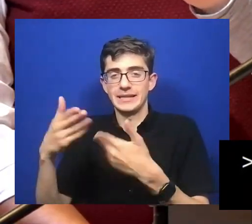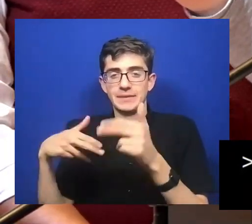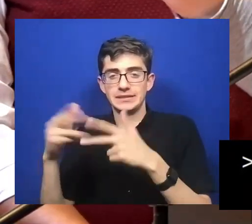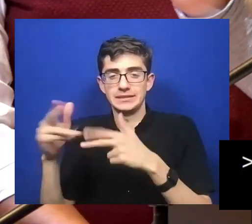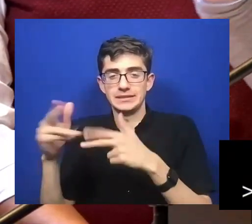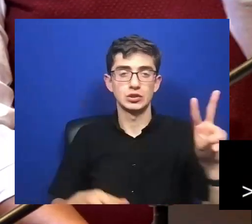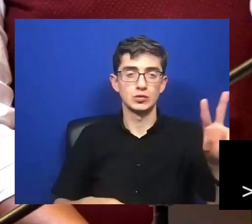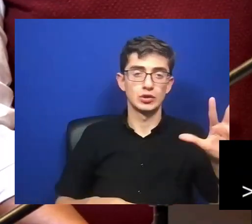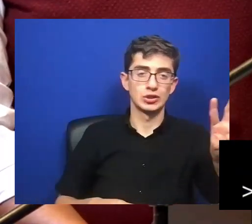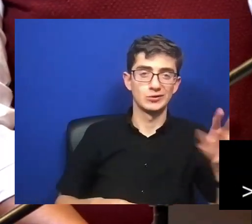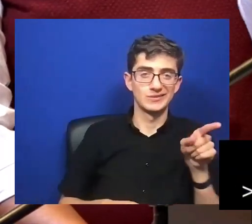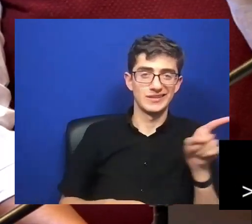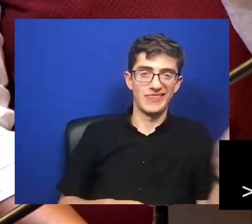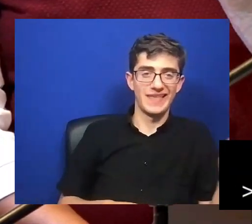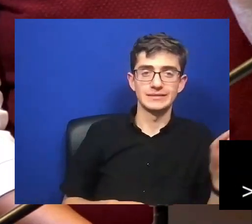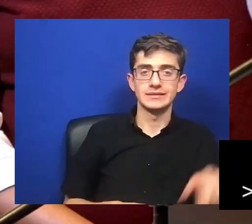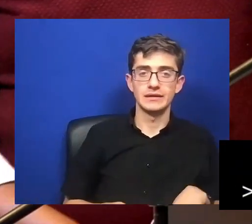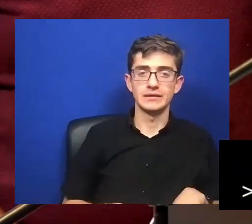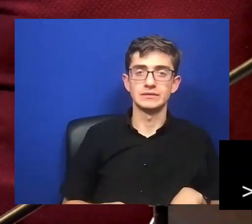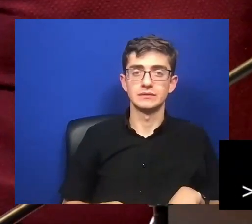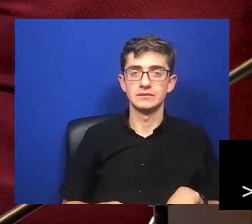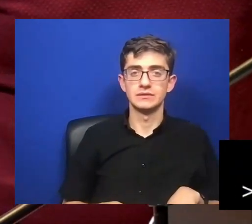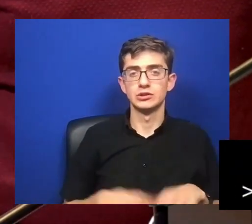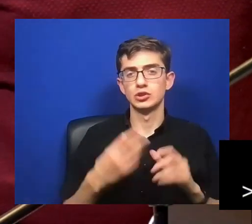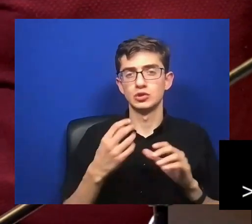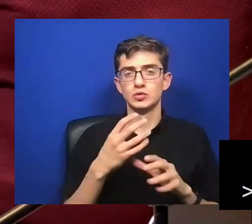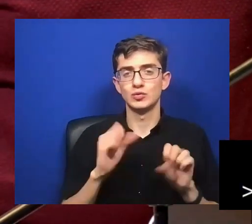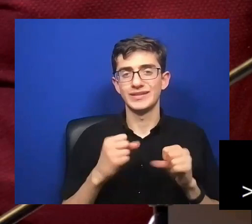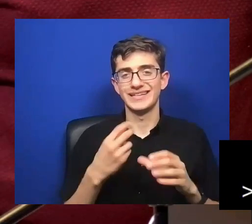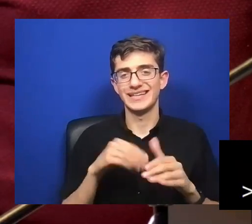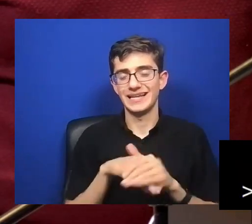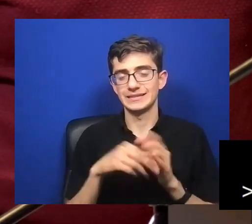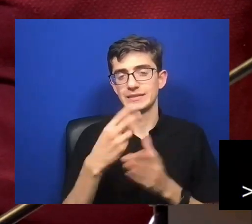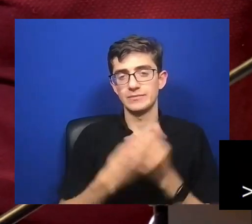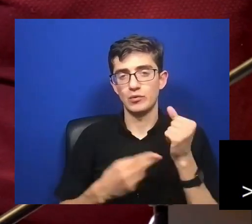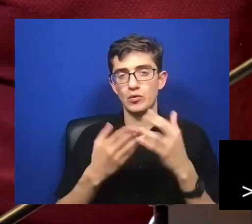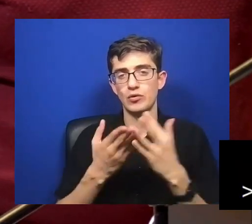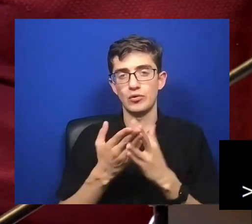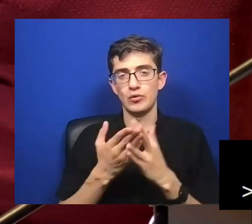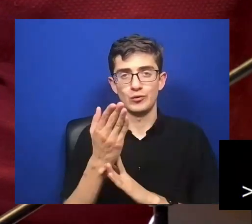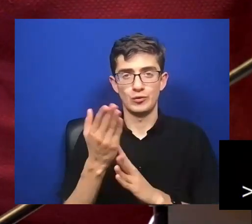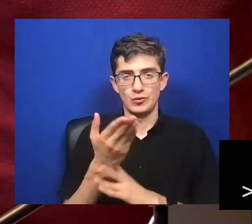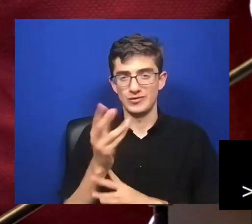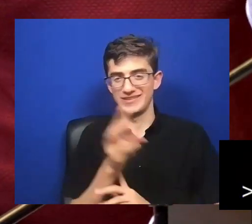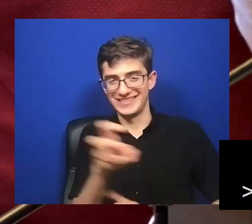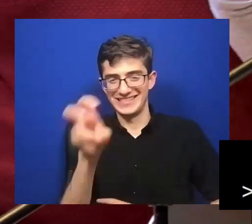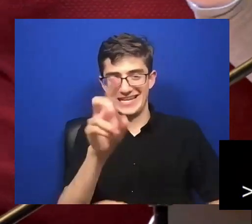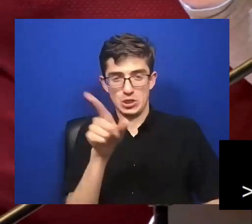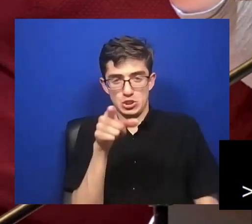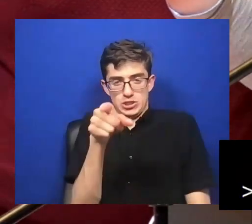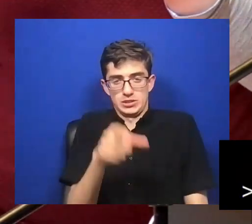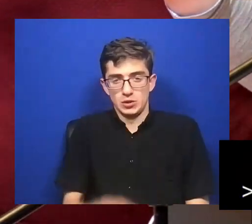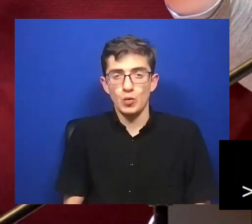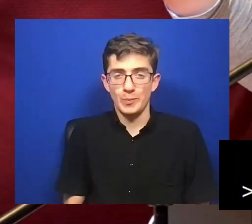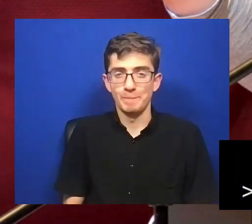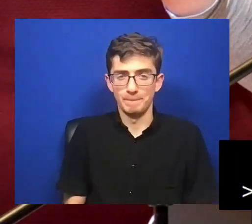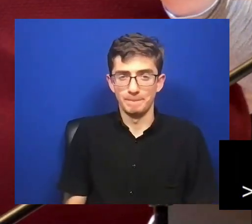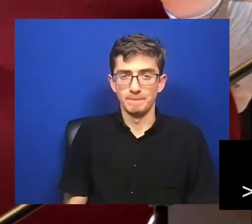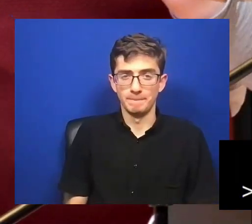side of the building, and you can get to both through this staircase. So